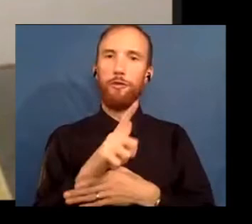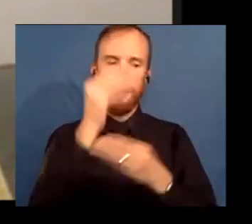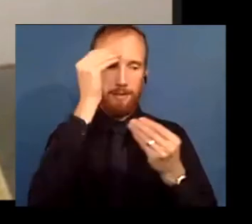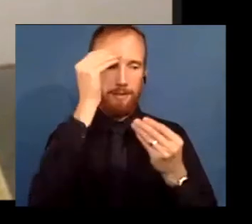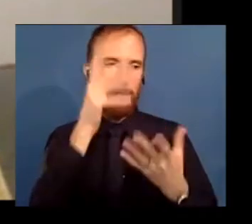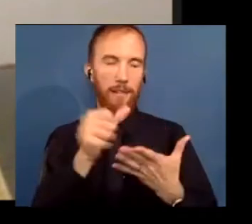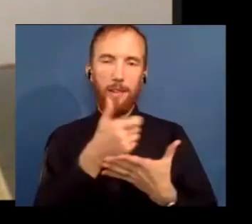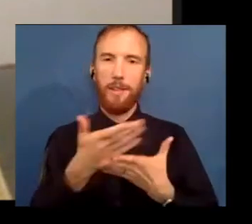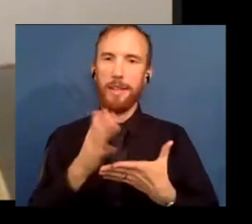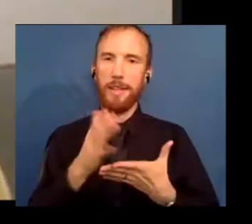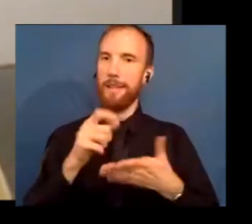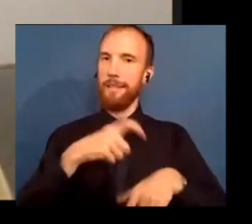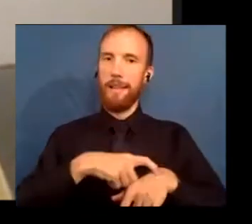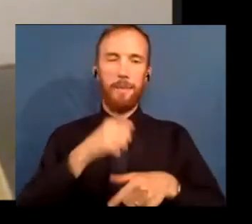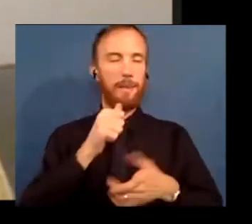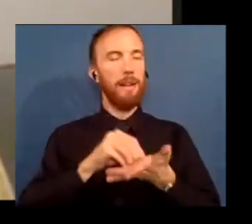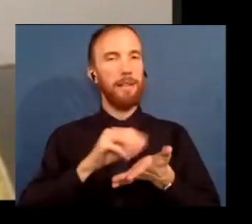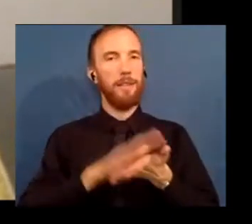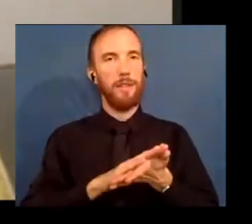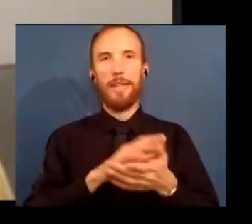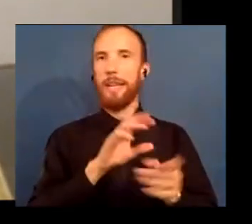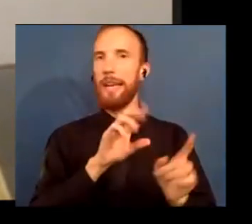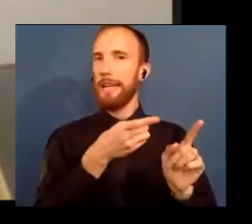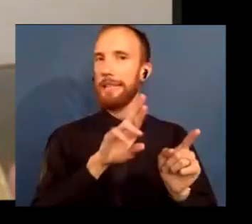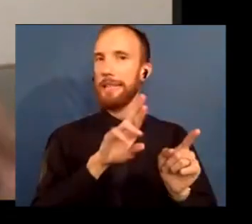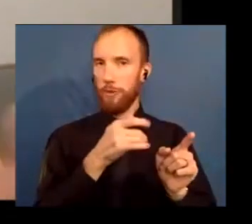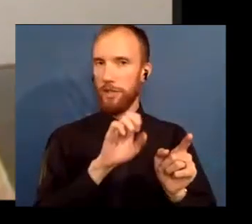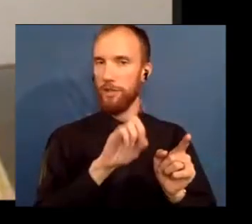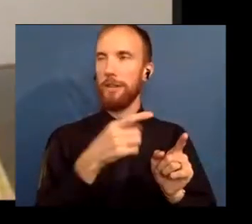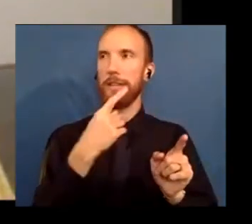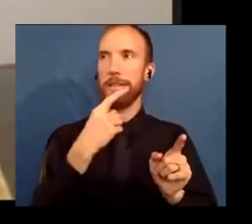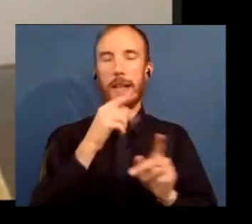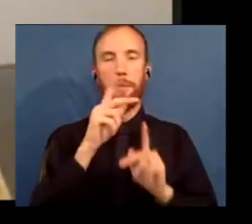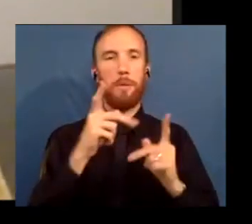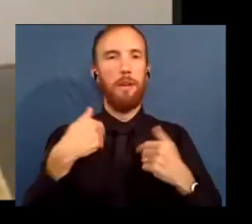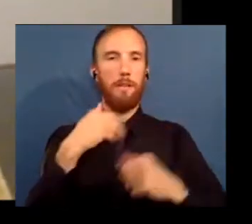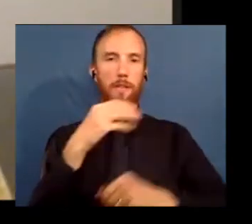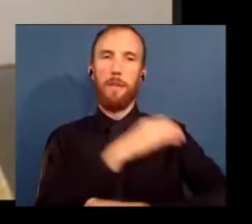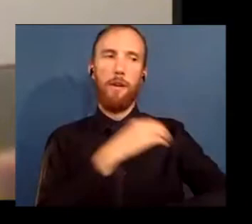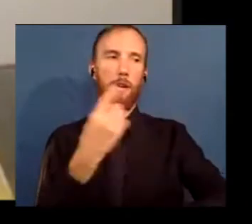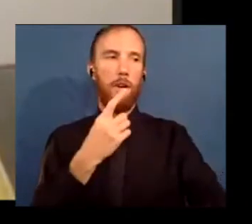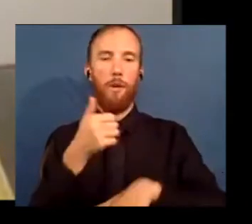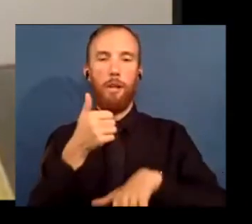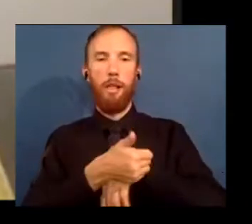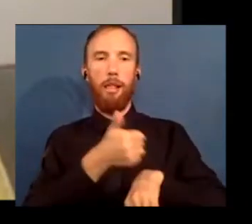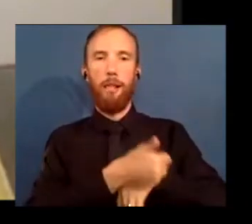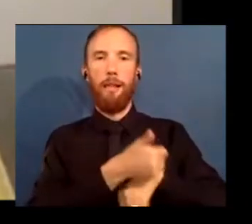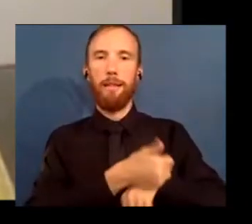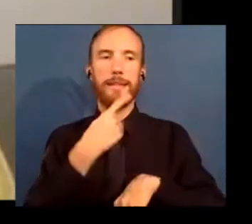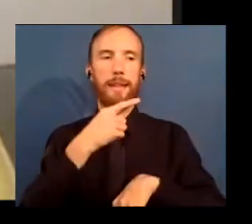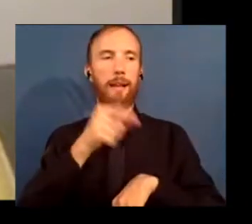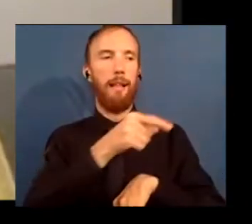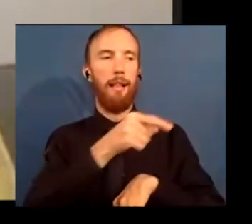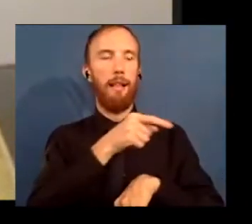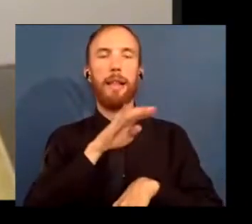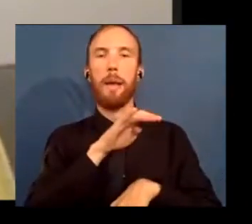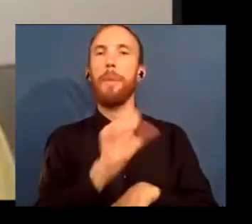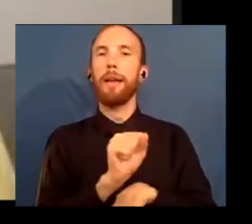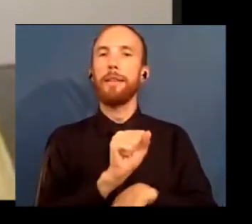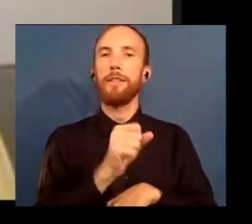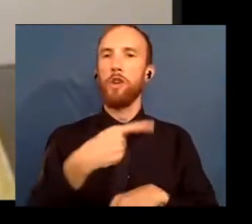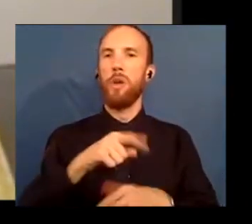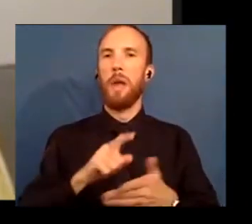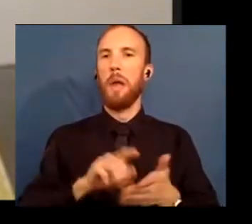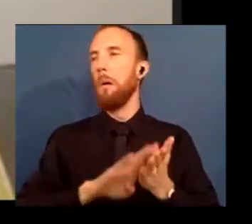Prashad's comment that people in power always accuse others of bias, right? So that this was discredited data about these disparities. And so a